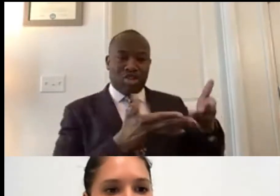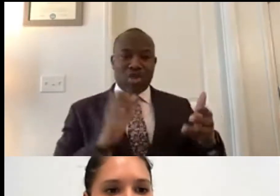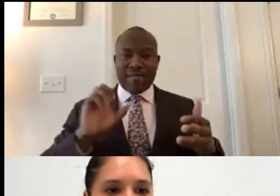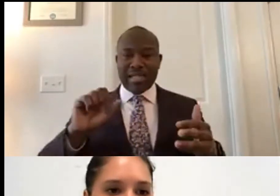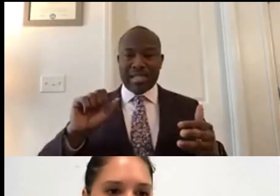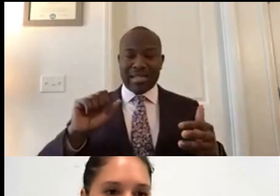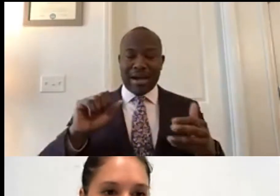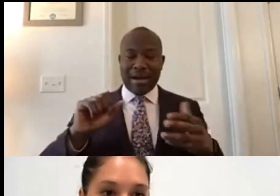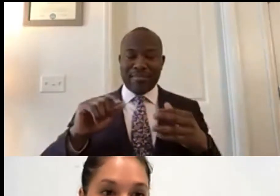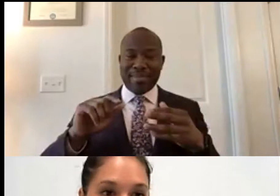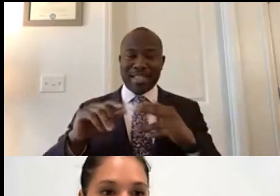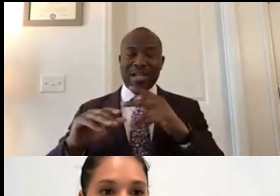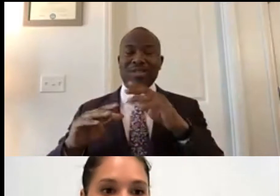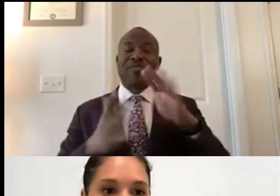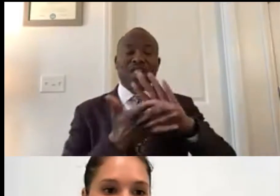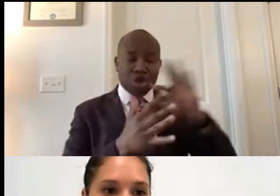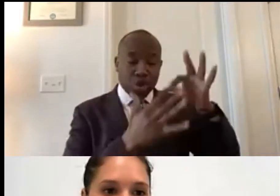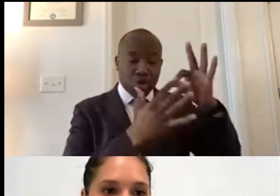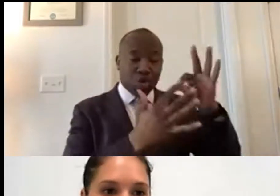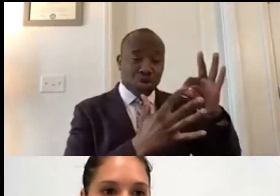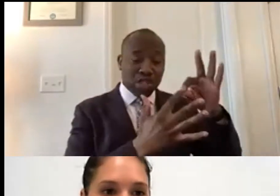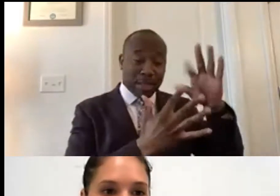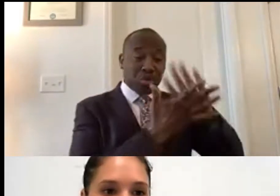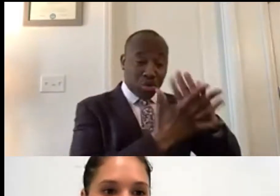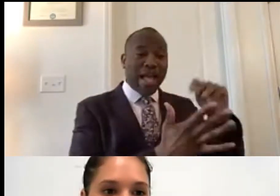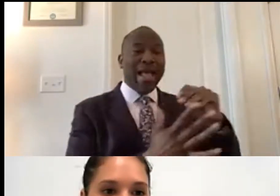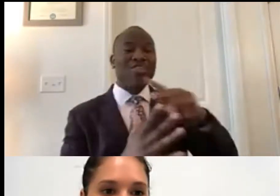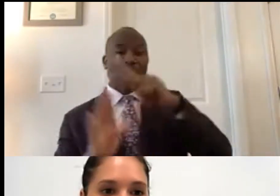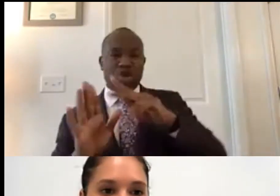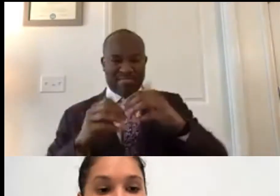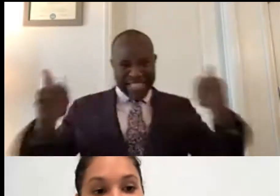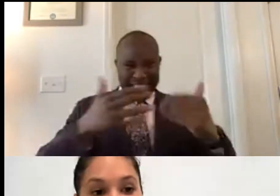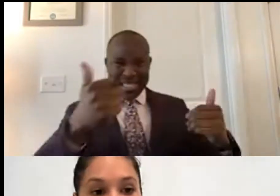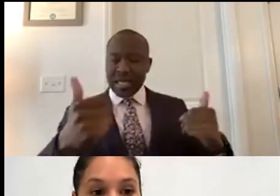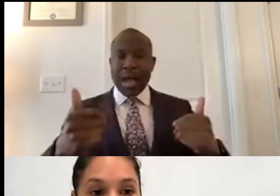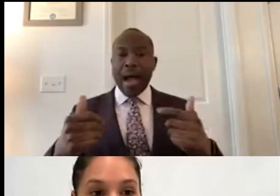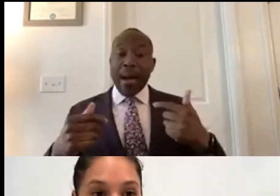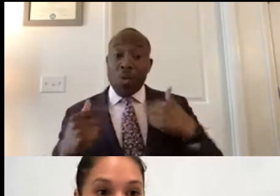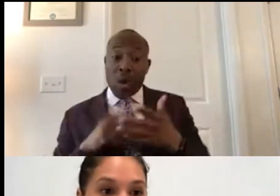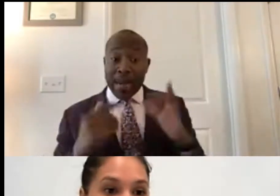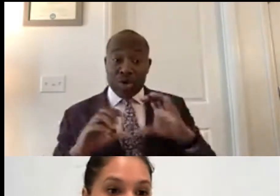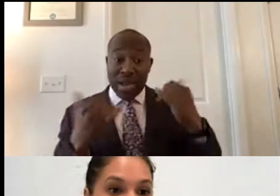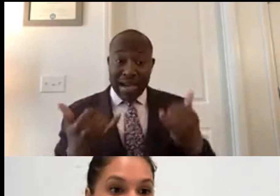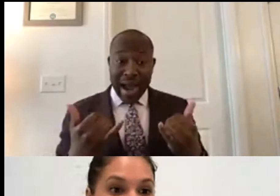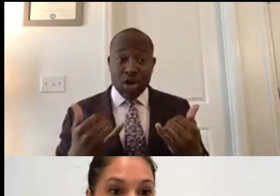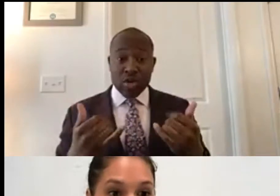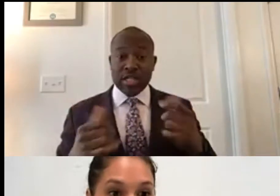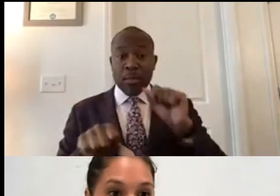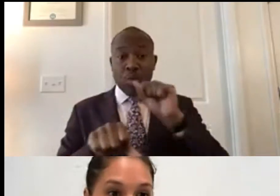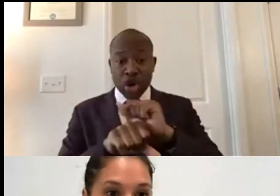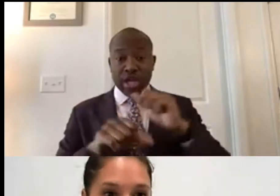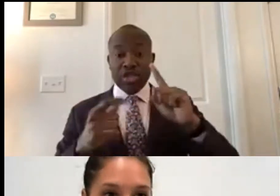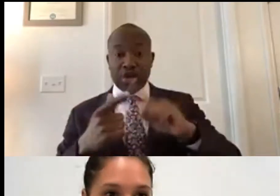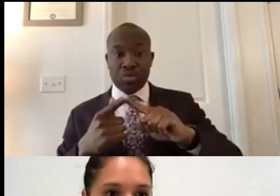you have SSP here, and then you have the you have the special schools, and you have the special school programs